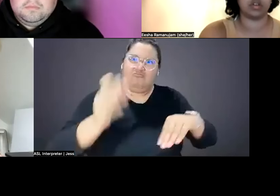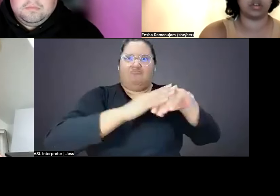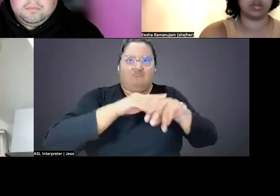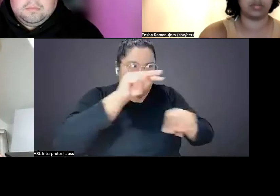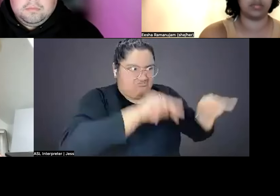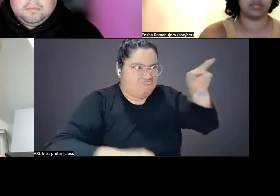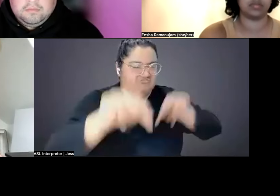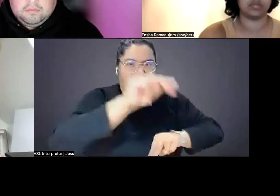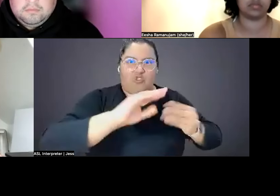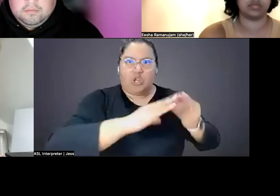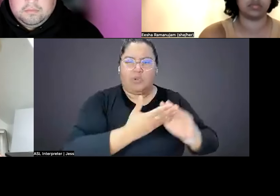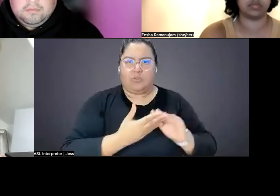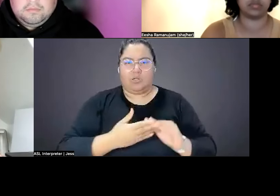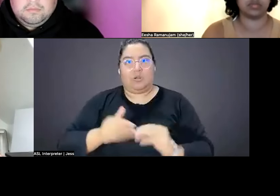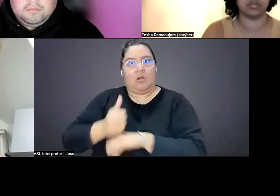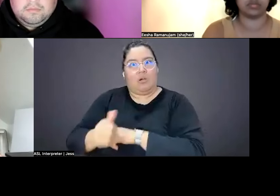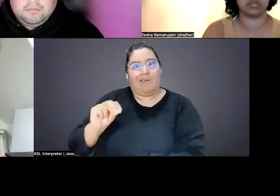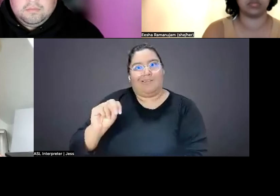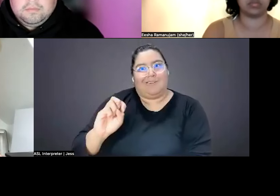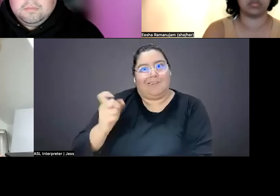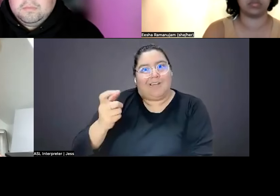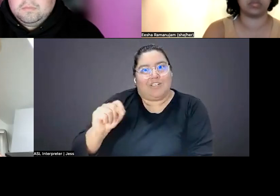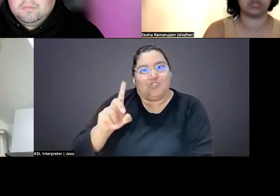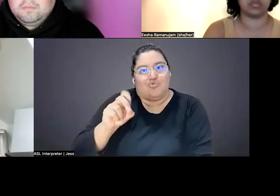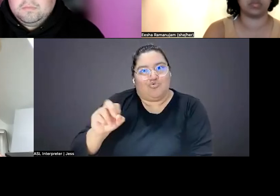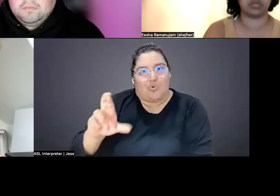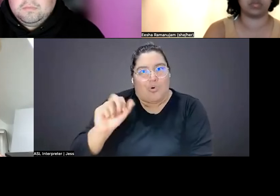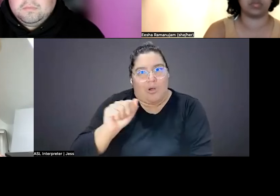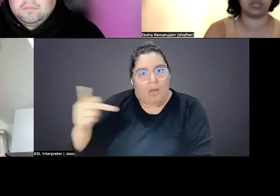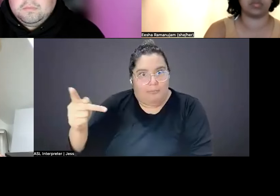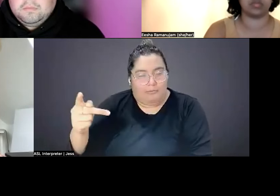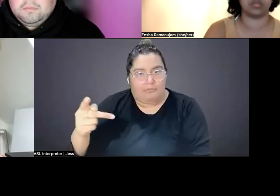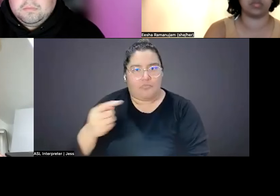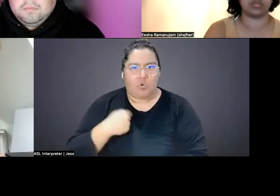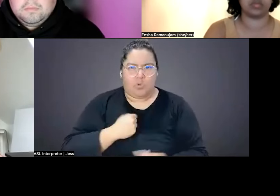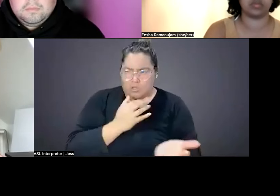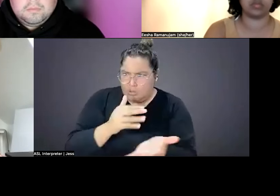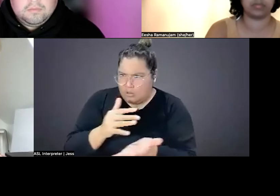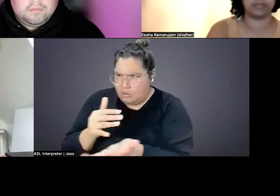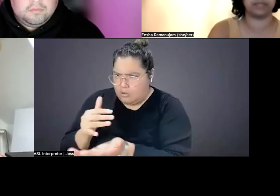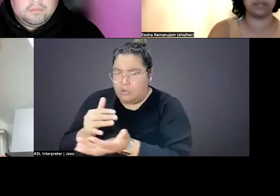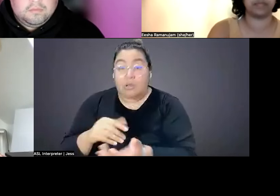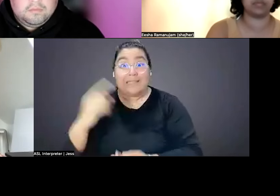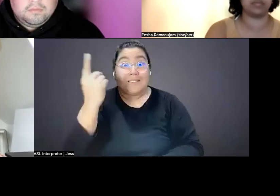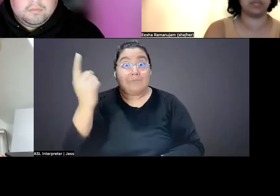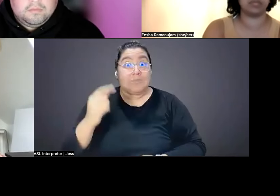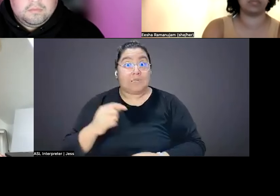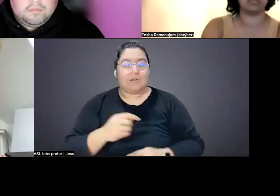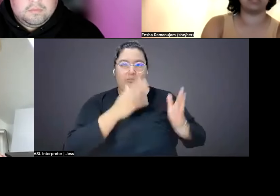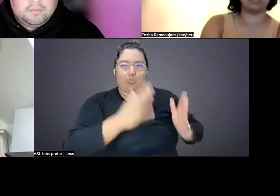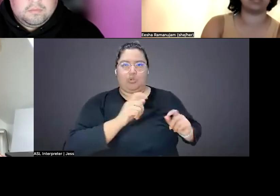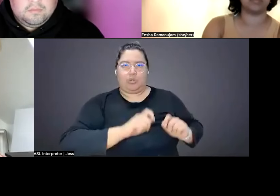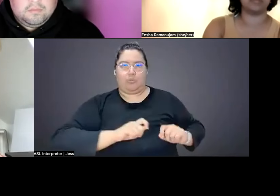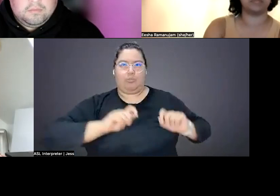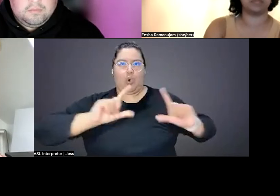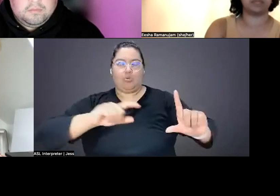And so we started off looking at the case study, and somebody had posted something that claimed that a